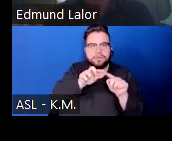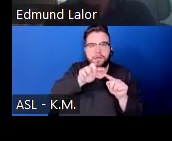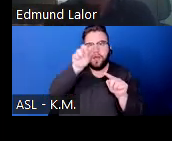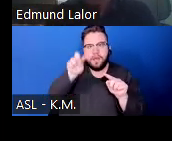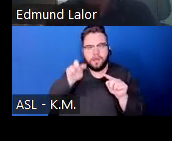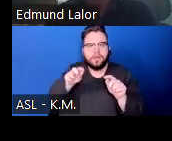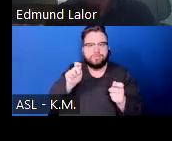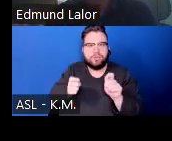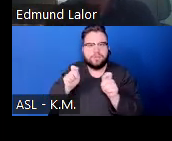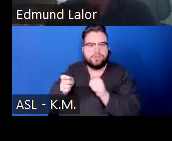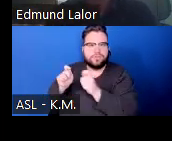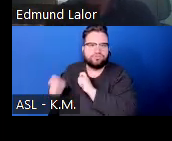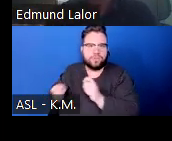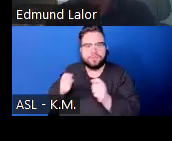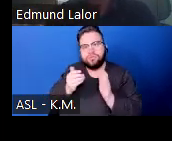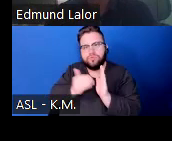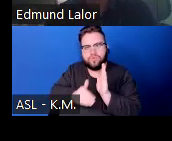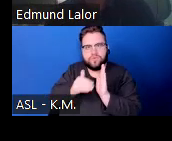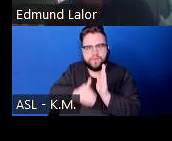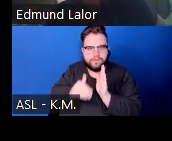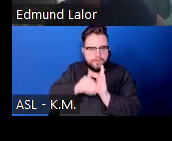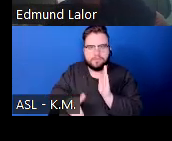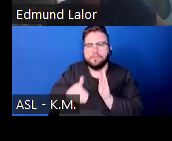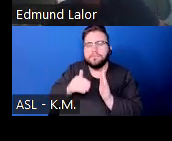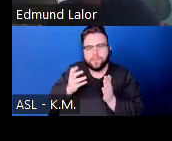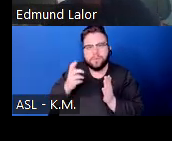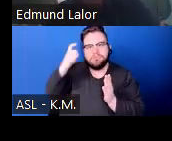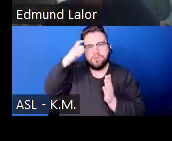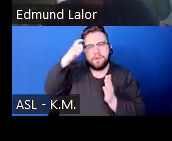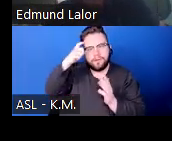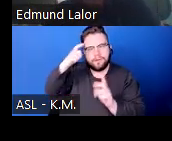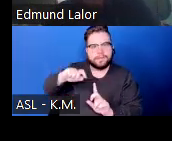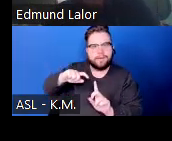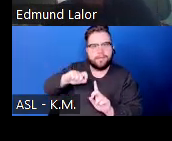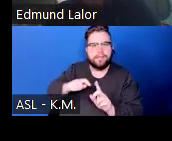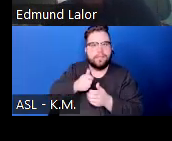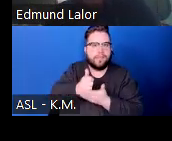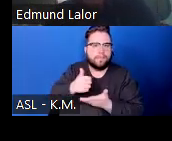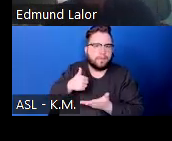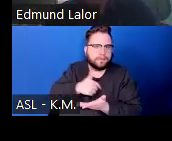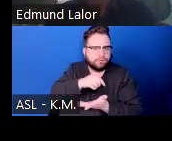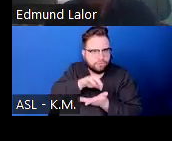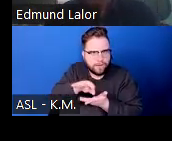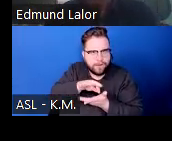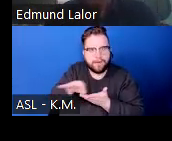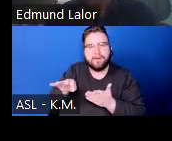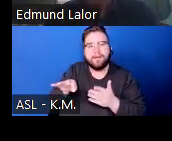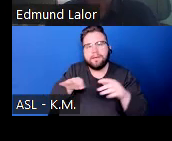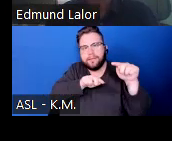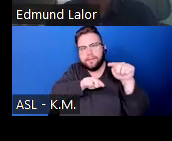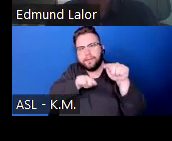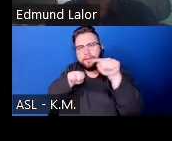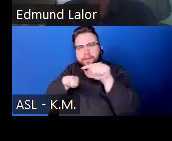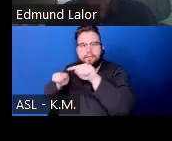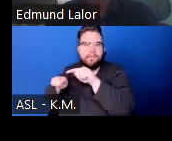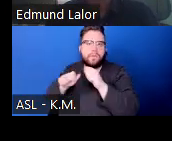brain signal that can track quite quickly with the speed of natural speech. And in fact, it turns out that